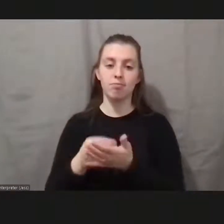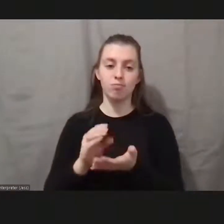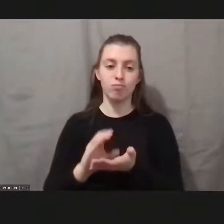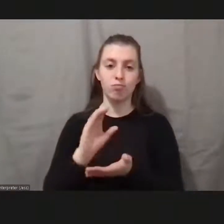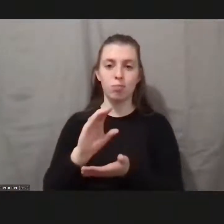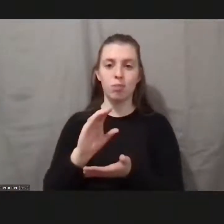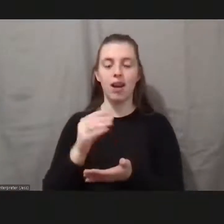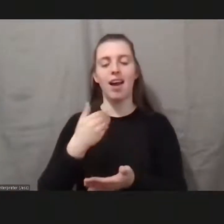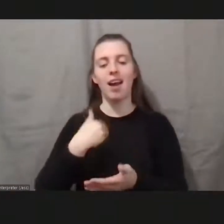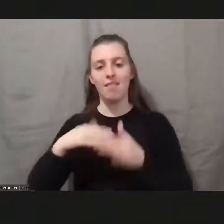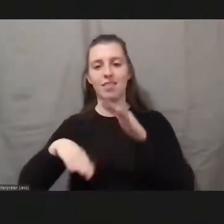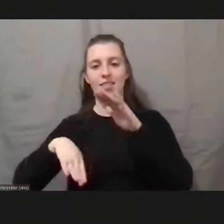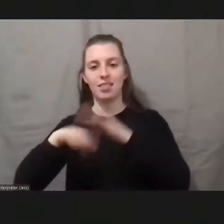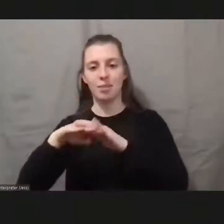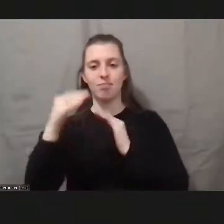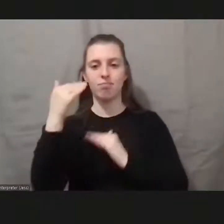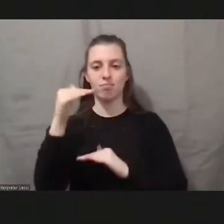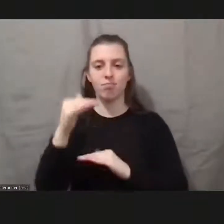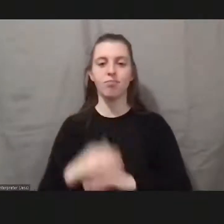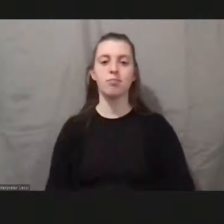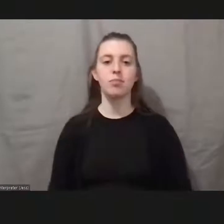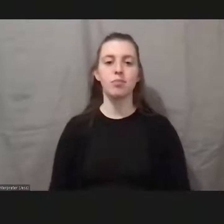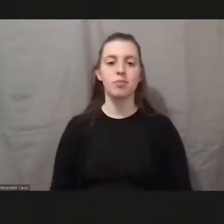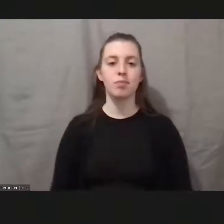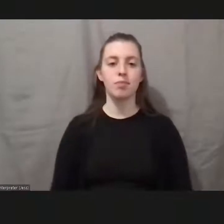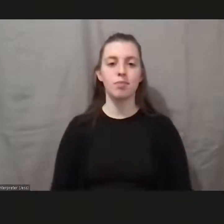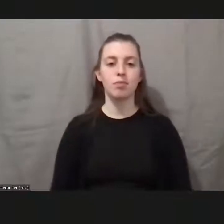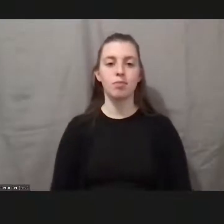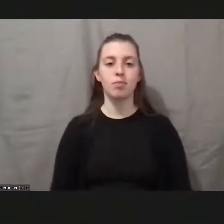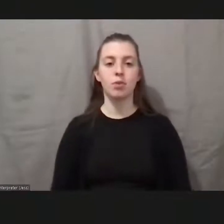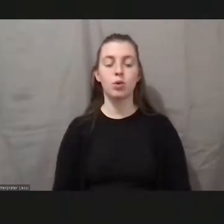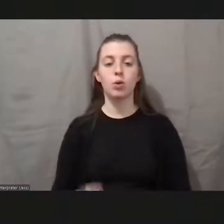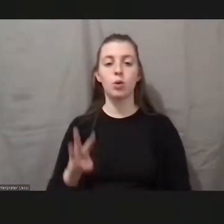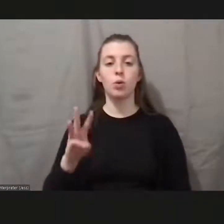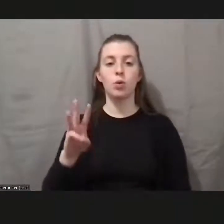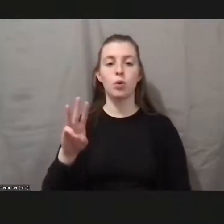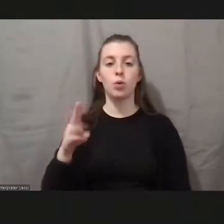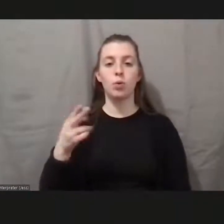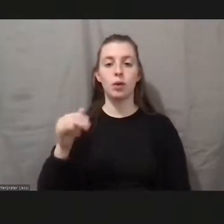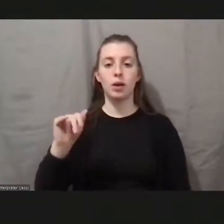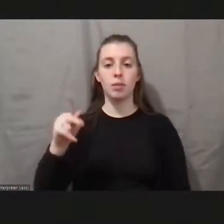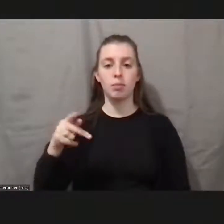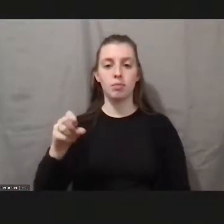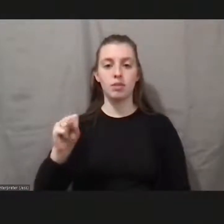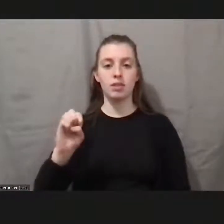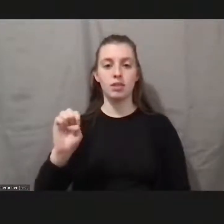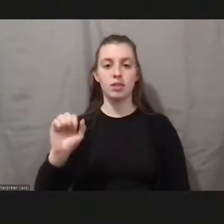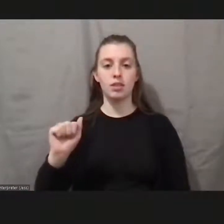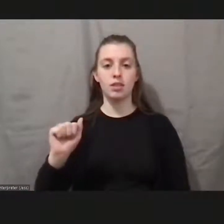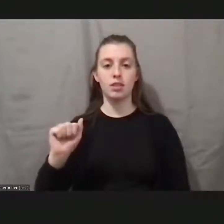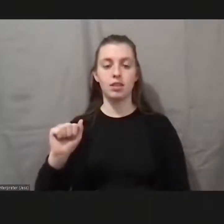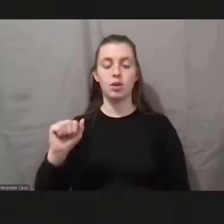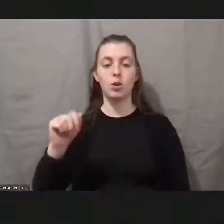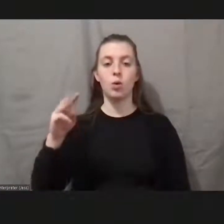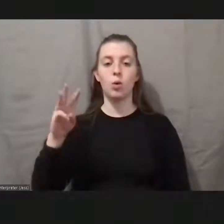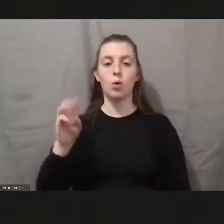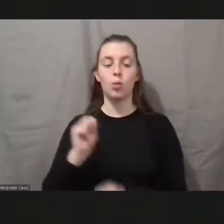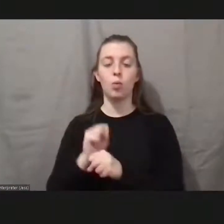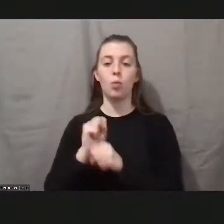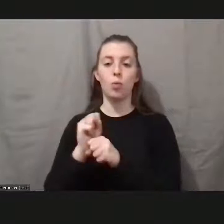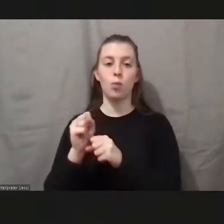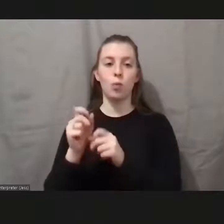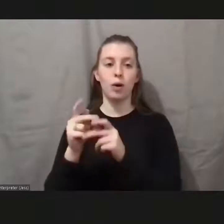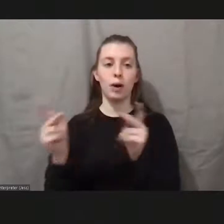I also just wanted to mention that through the WIPC program, it's an acronym for Workplace Innovation, Productivity,